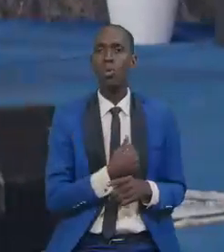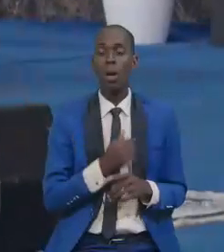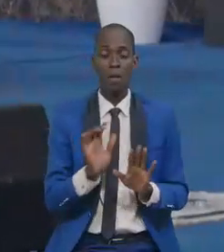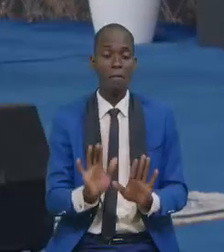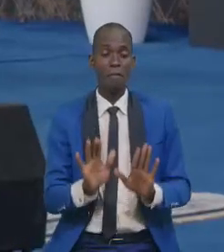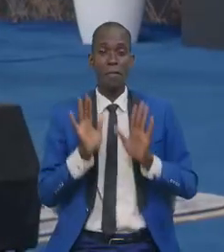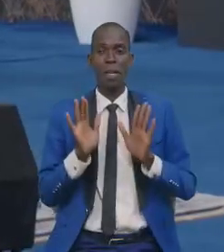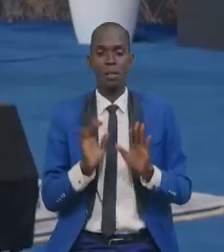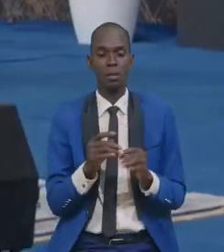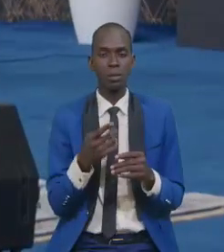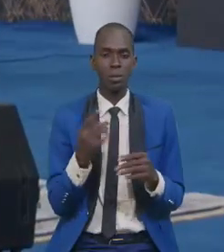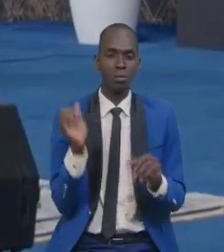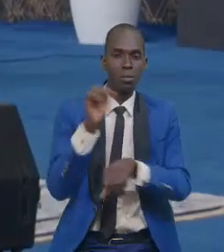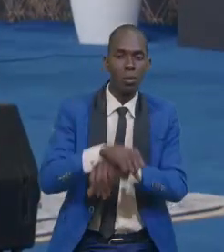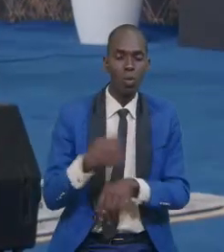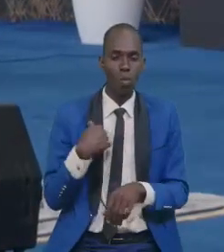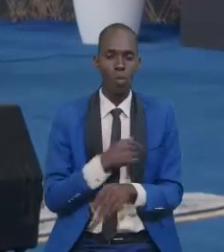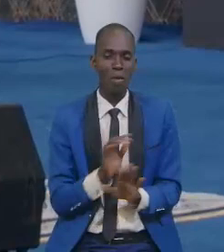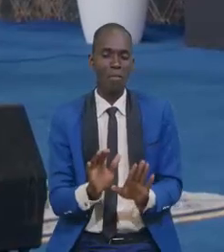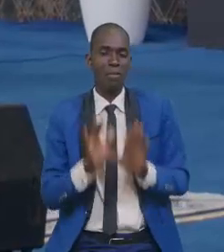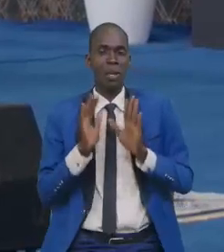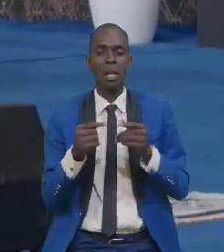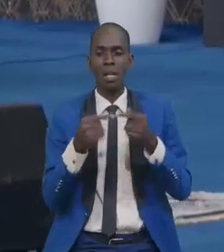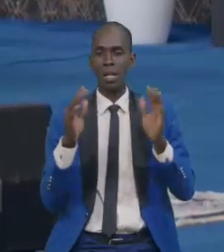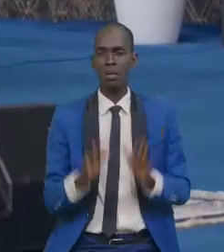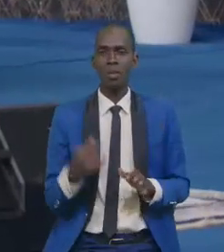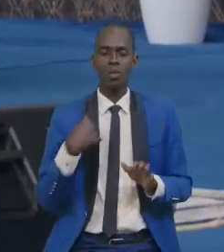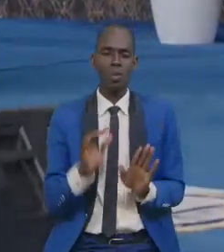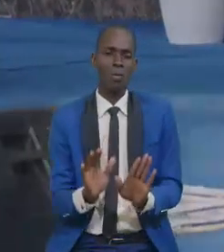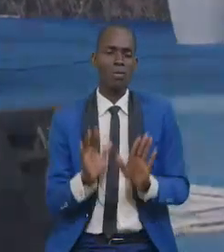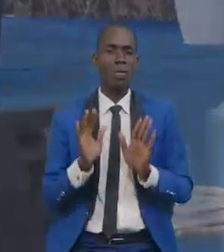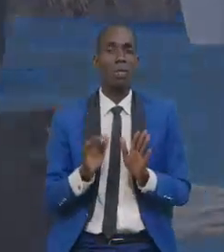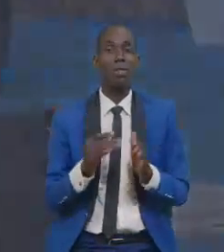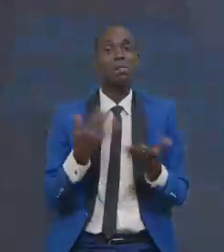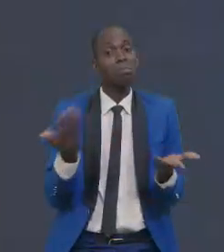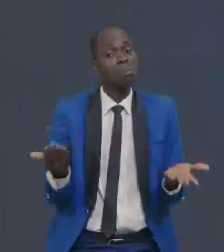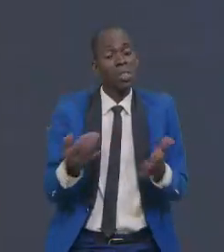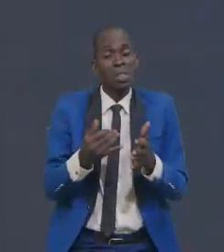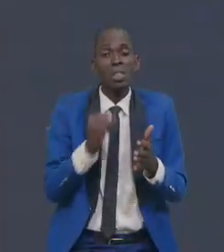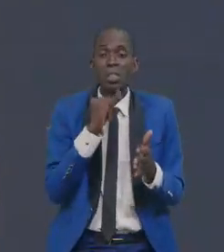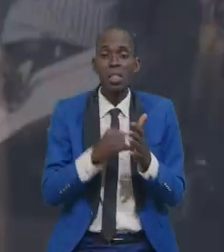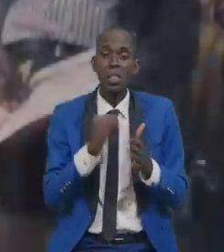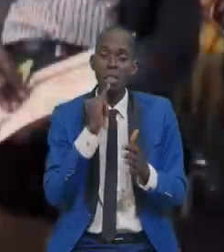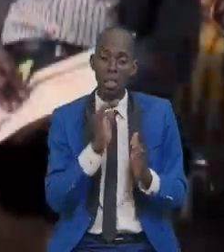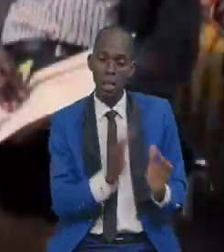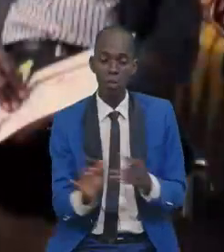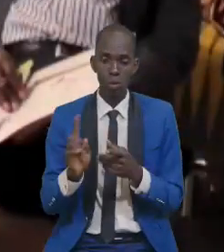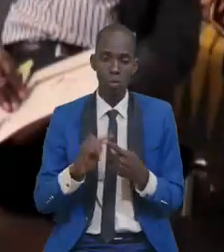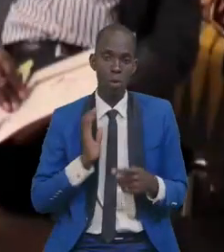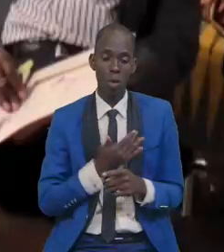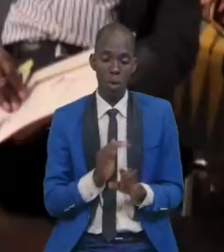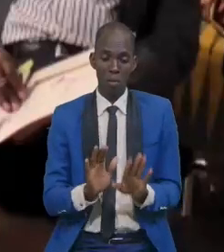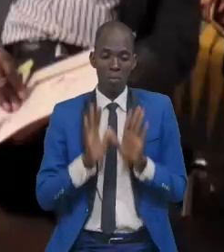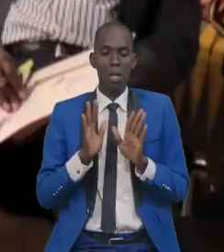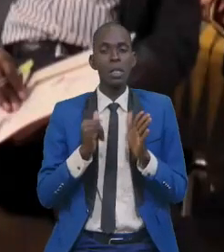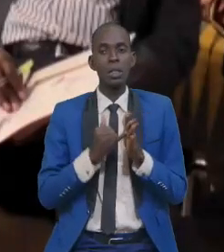the enemy. We fear, and in our life, it's according to our fear, it's been unto us.